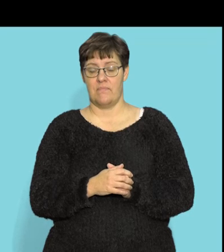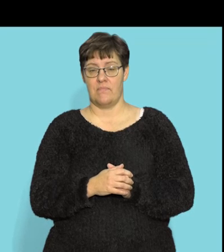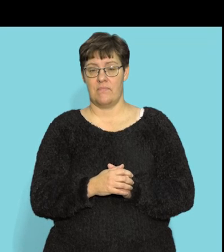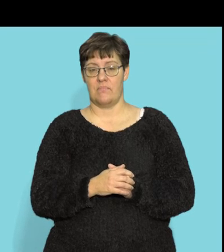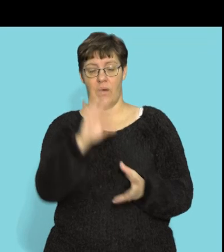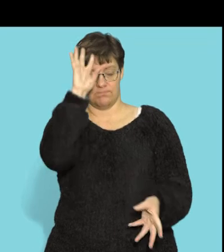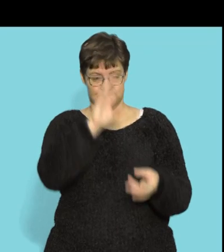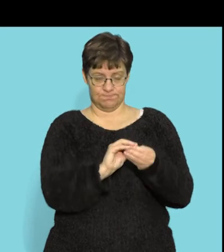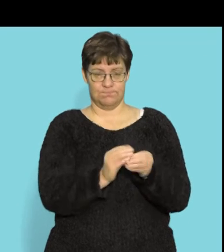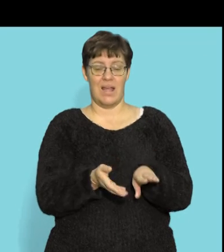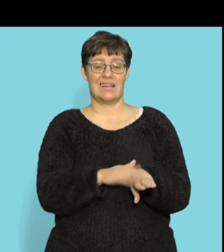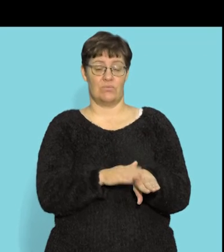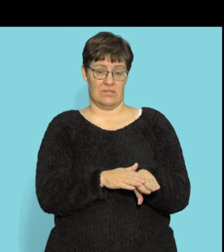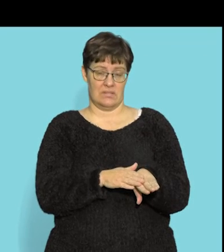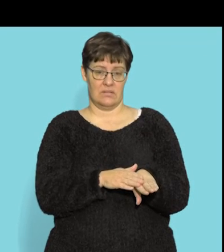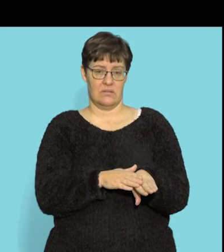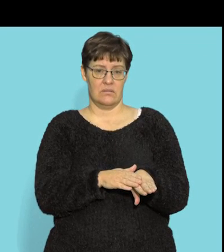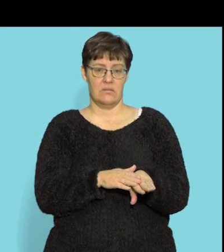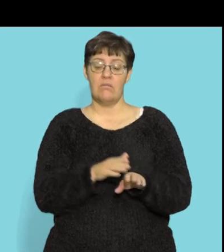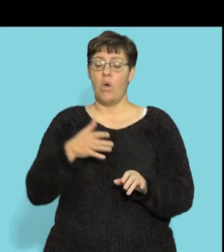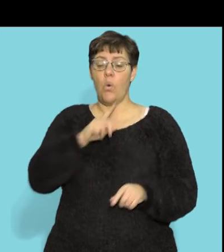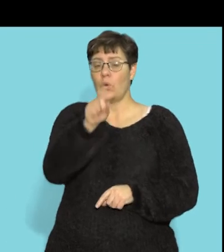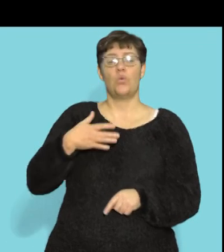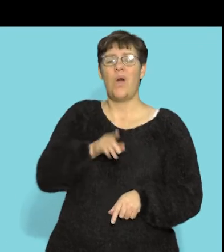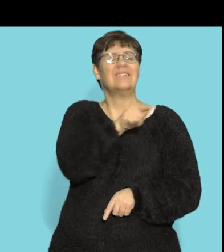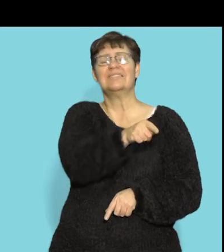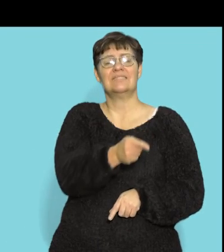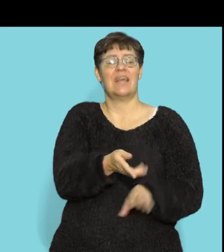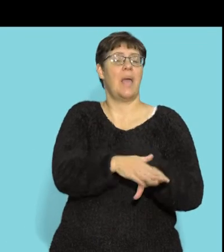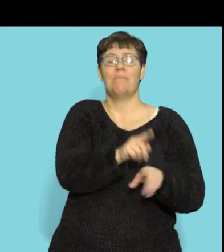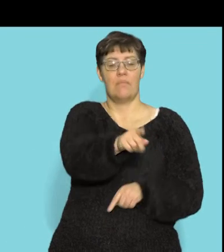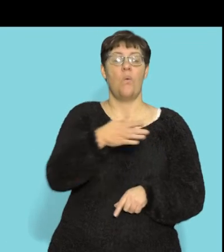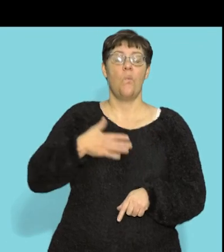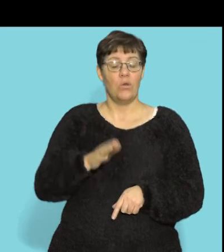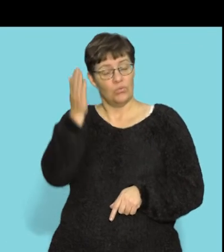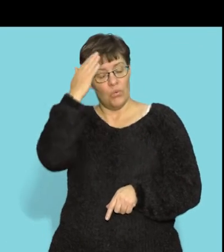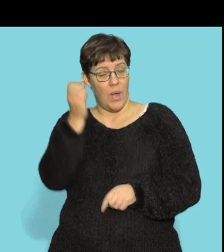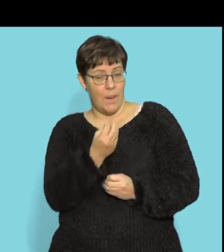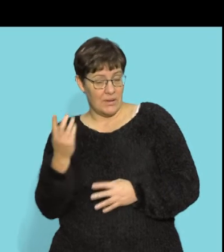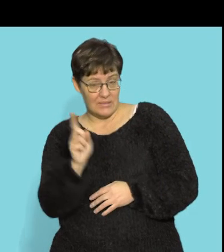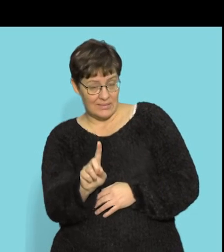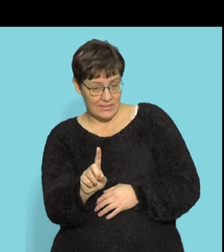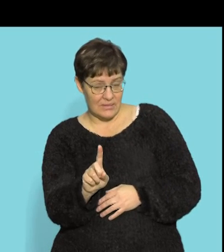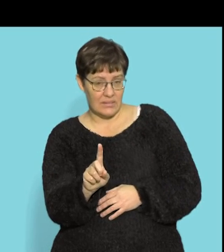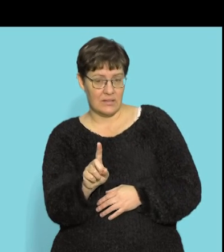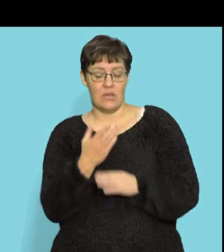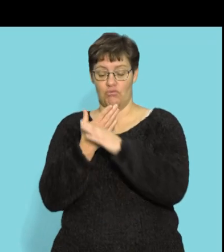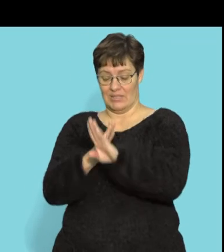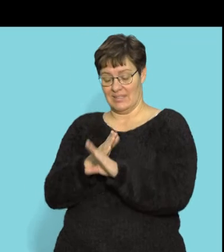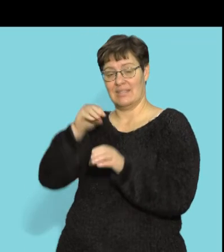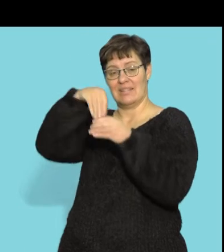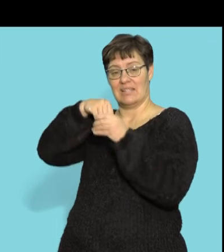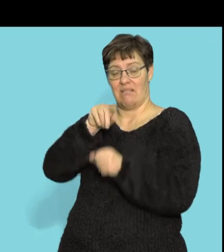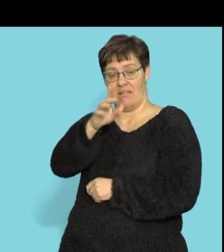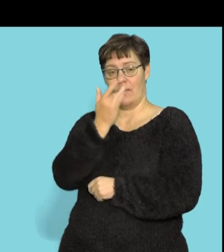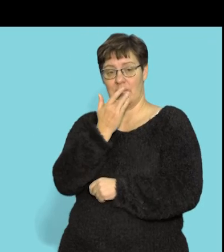12.5 amperes. That's our total current. But then the question wants us to determine the what you call